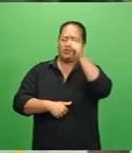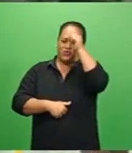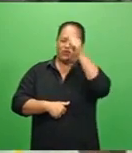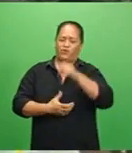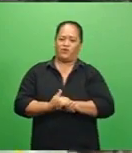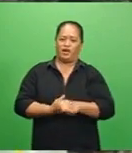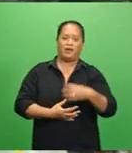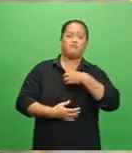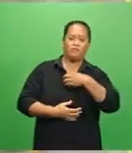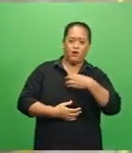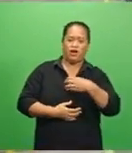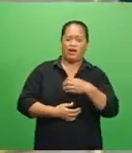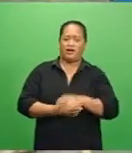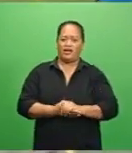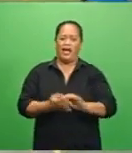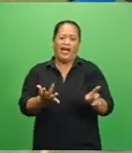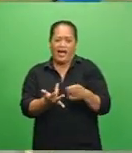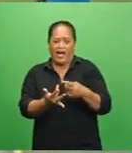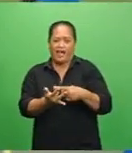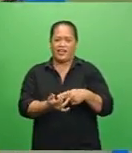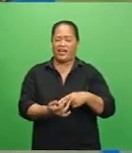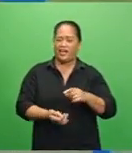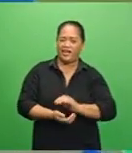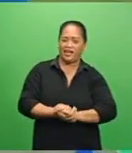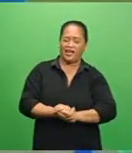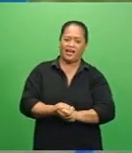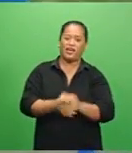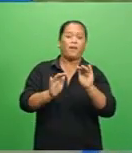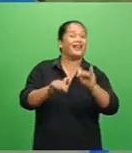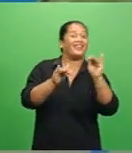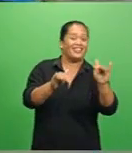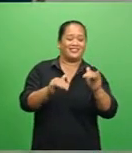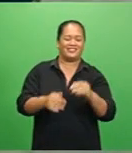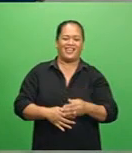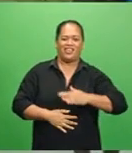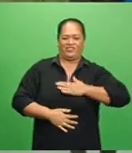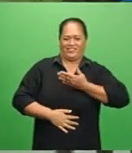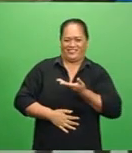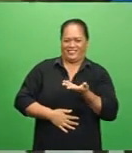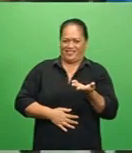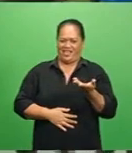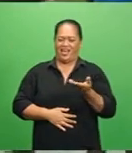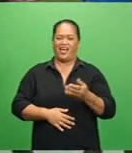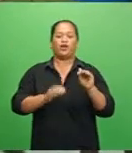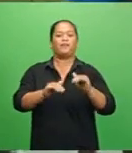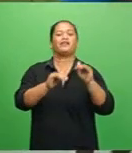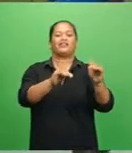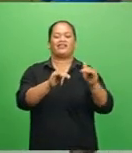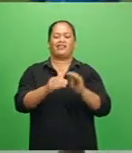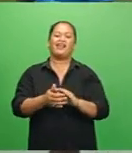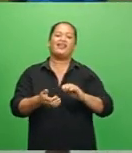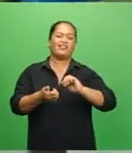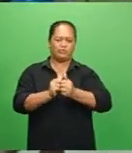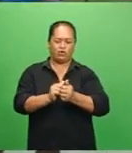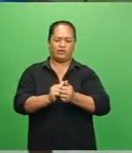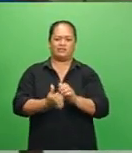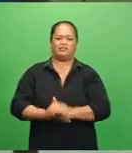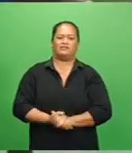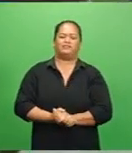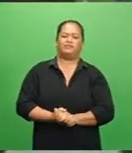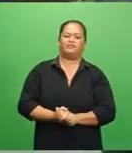in and adapt to the game. Cricket Fiji will be focusing on ensuring gender equality this year to help elevate the standard of the